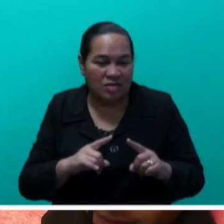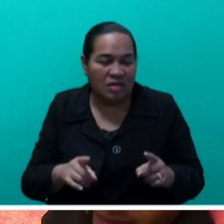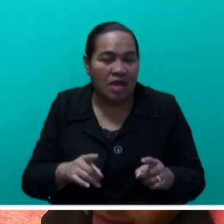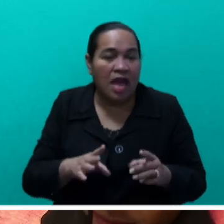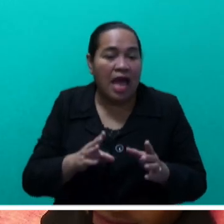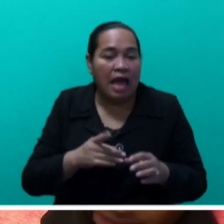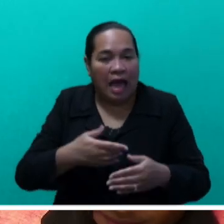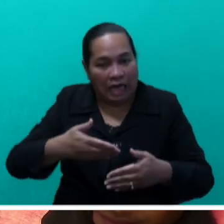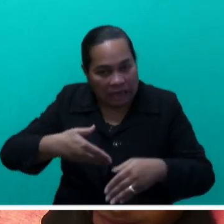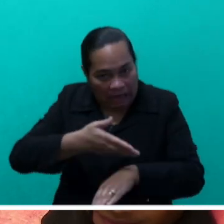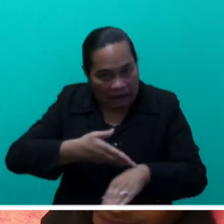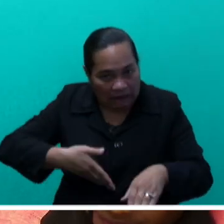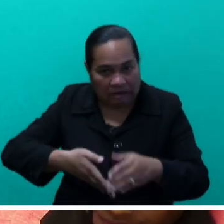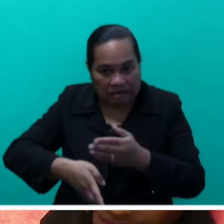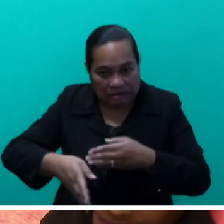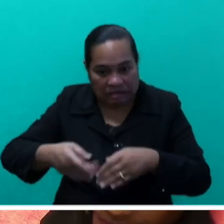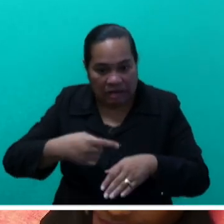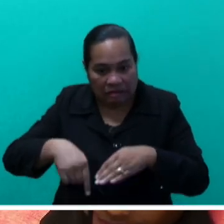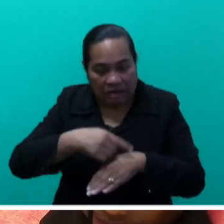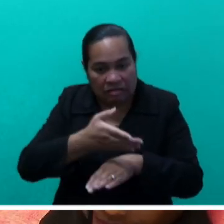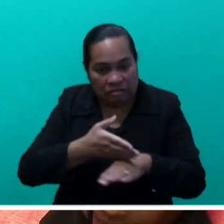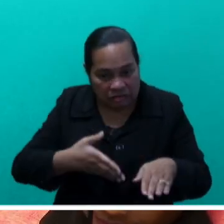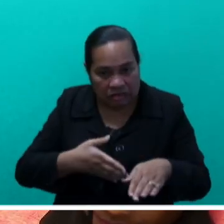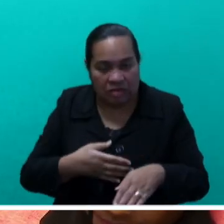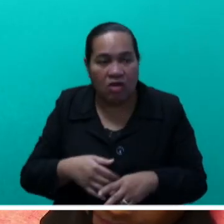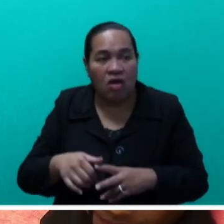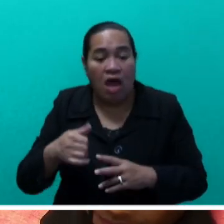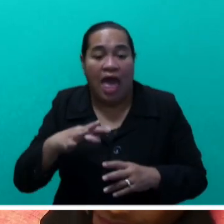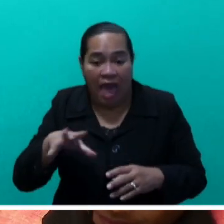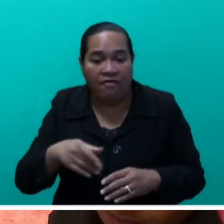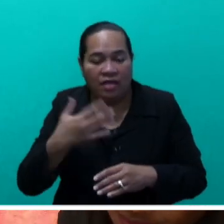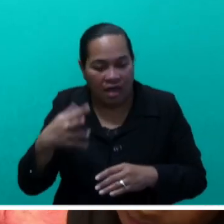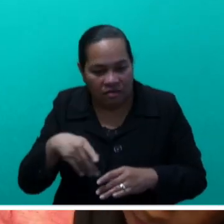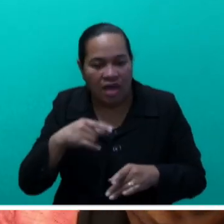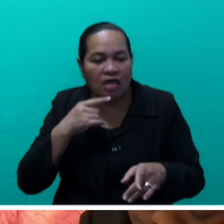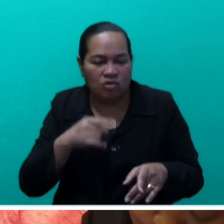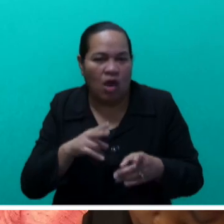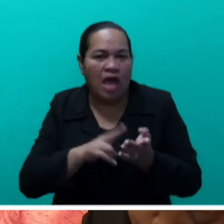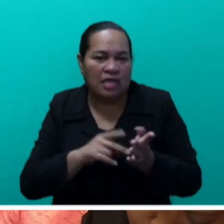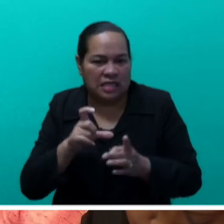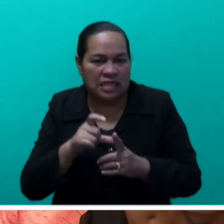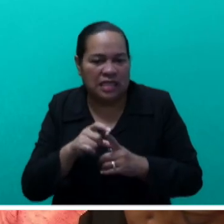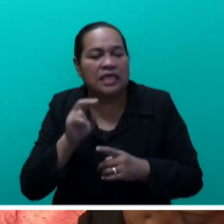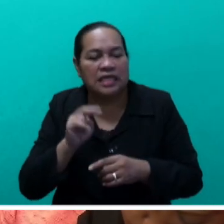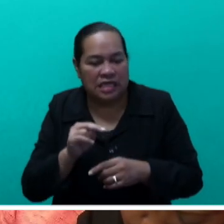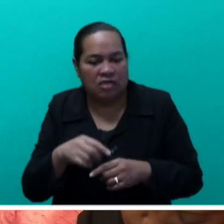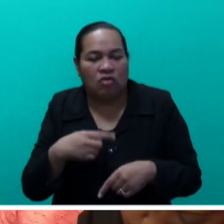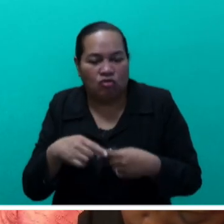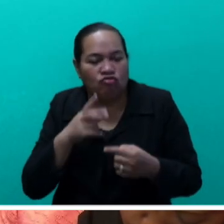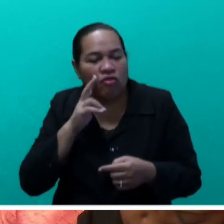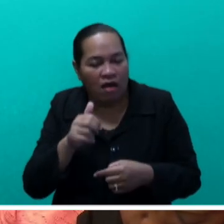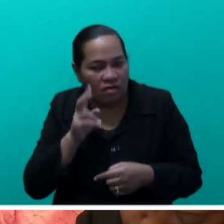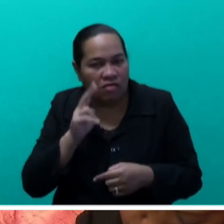amputations, bring patients to our hospitals every day and require ongoing care in our health facilities and in our homes